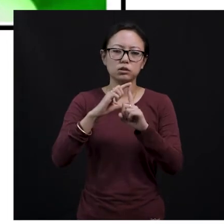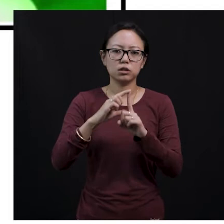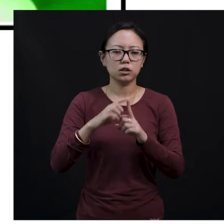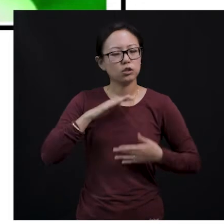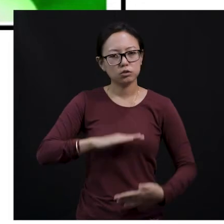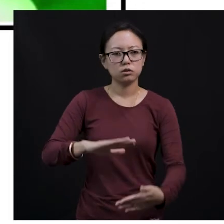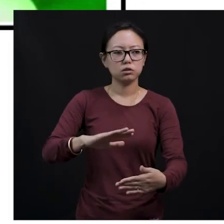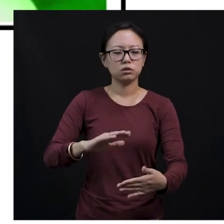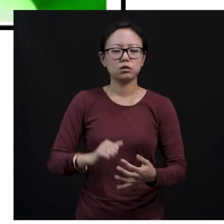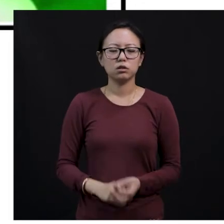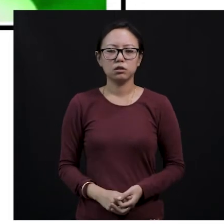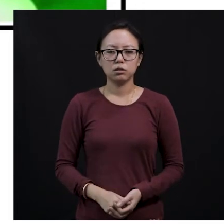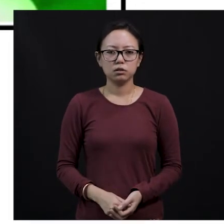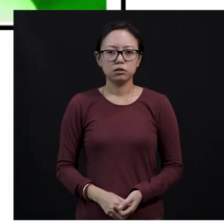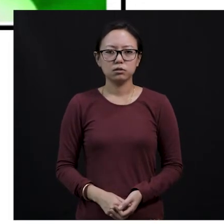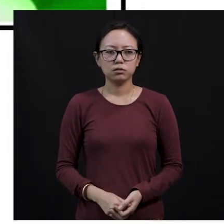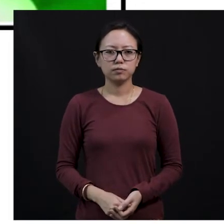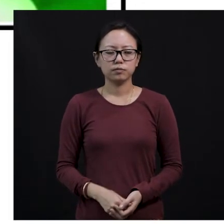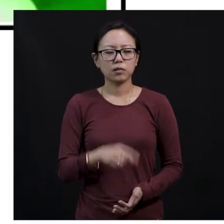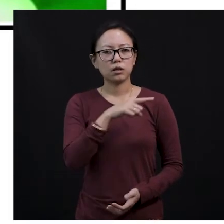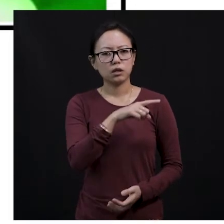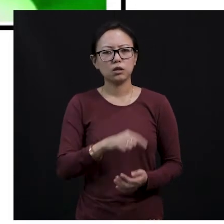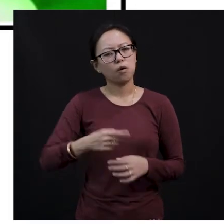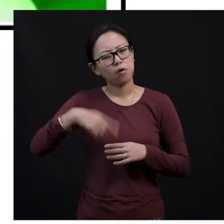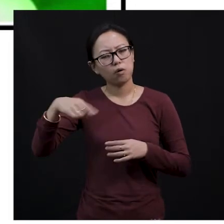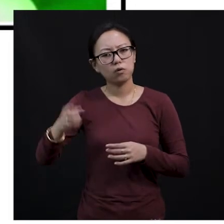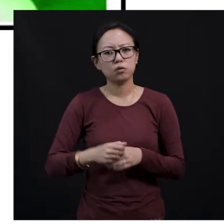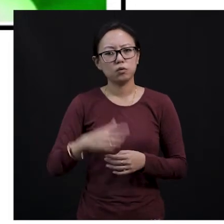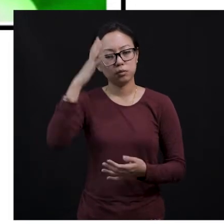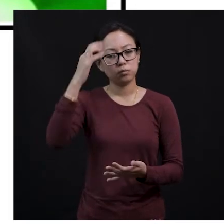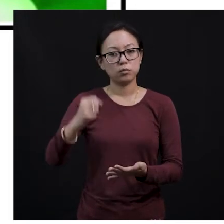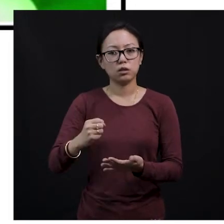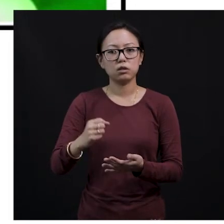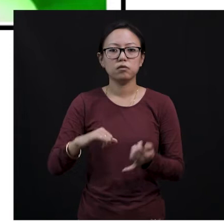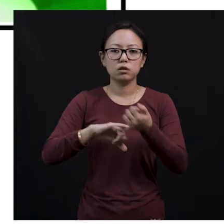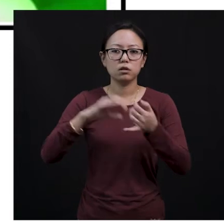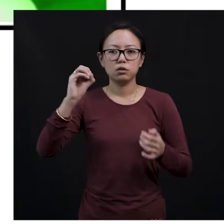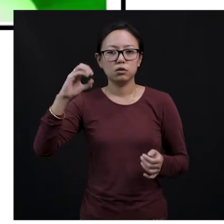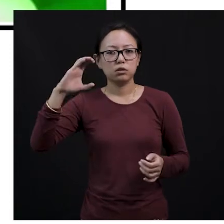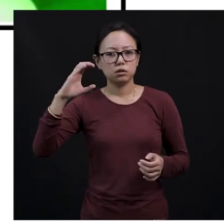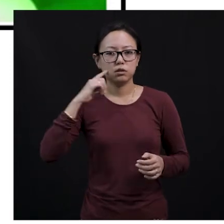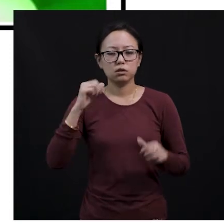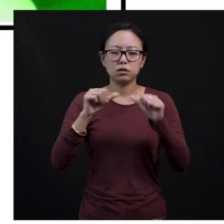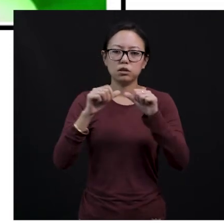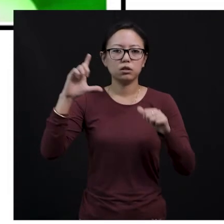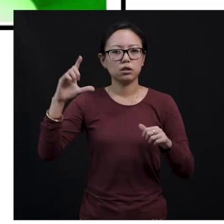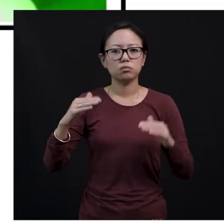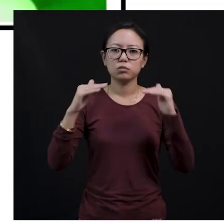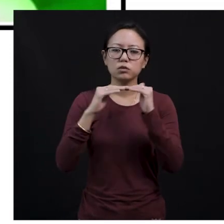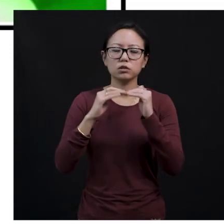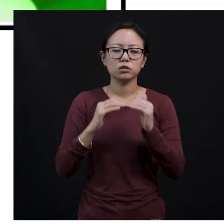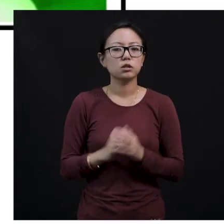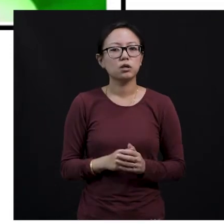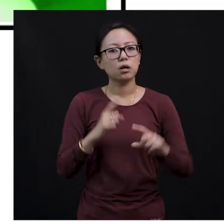salt satyagraha, and he always believed in social equality. He also believed in women